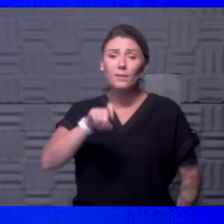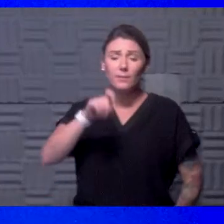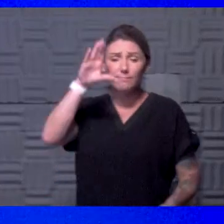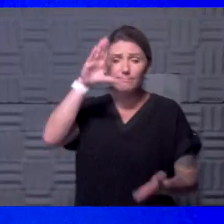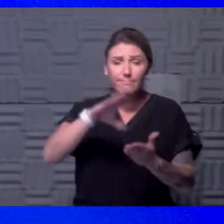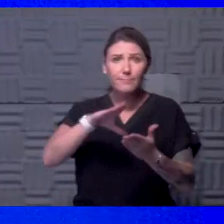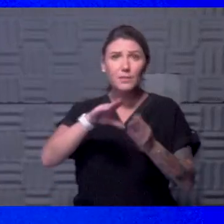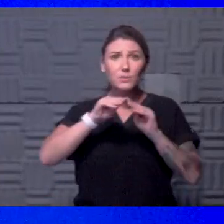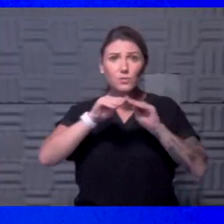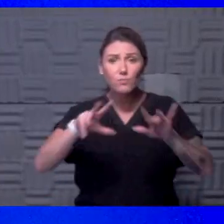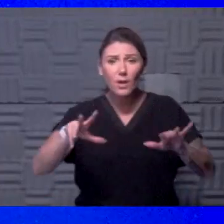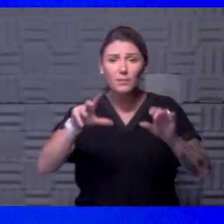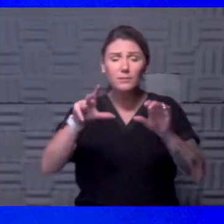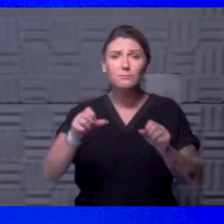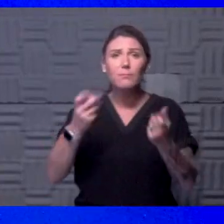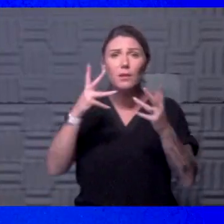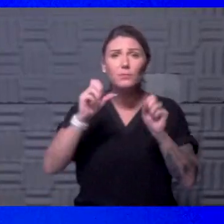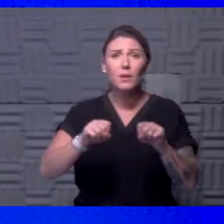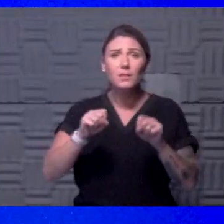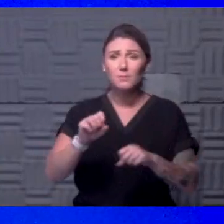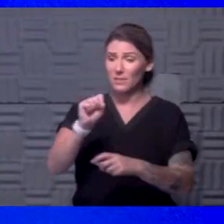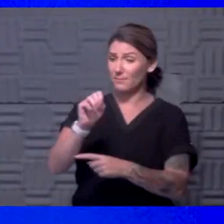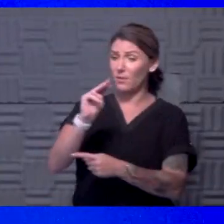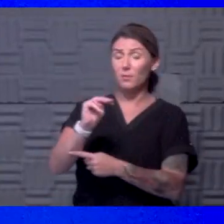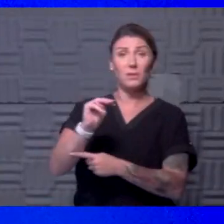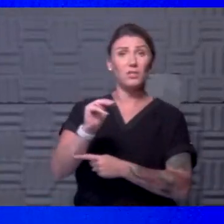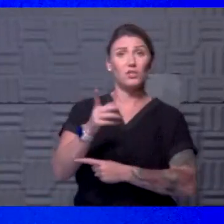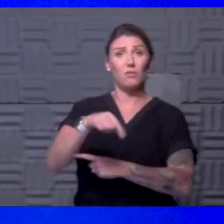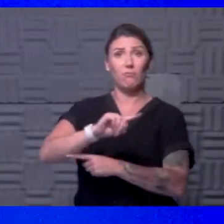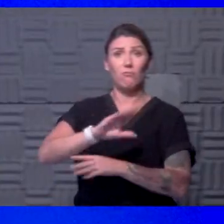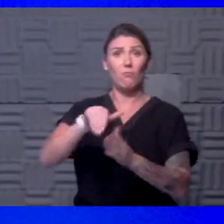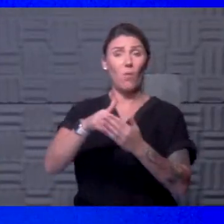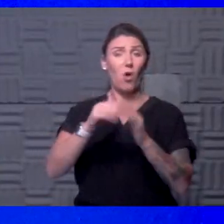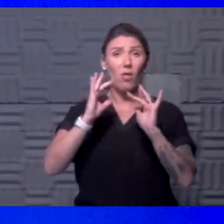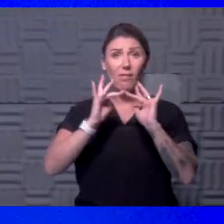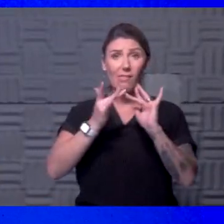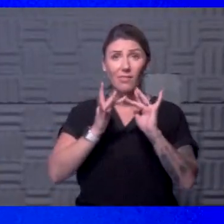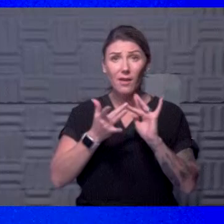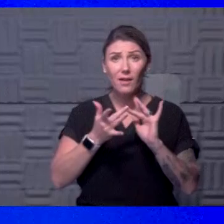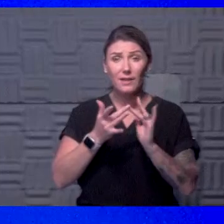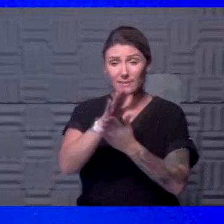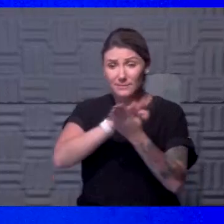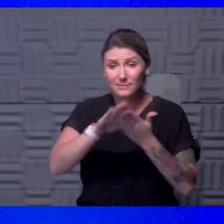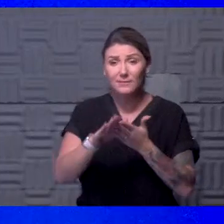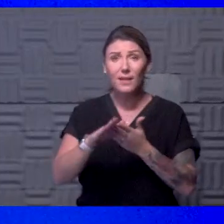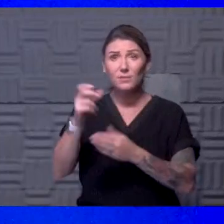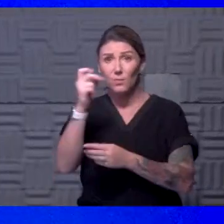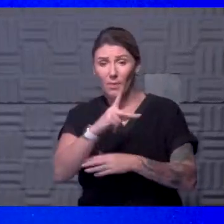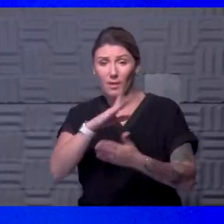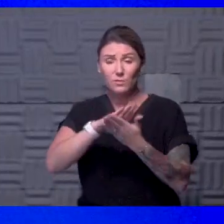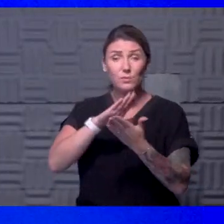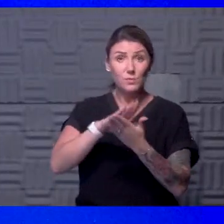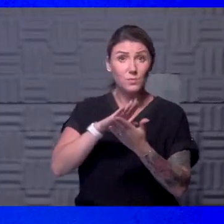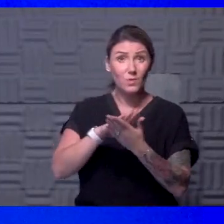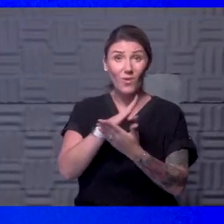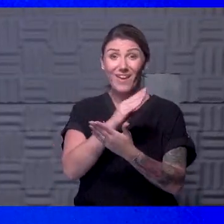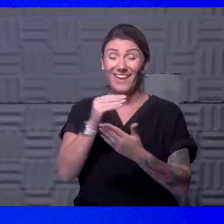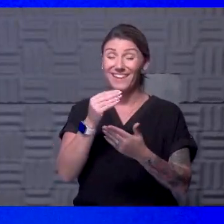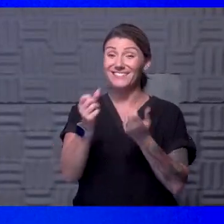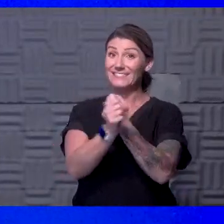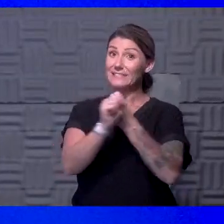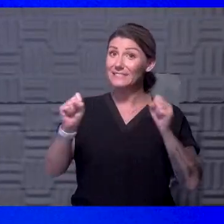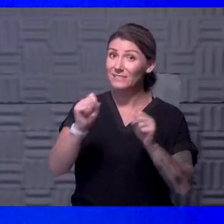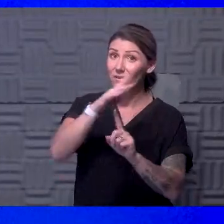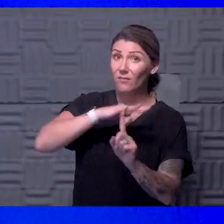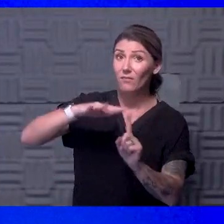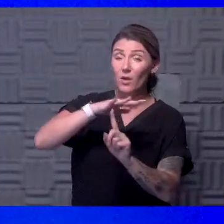the spread of this as much as possible. We've already seen Shawnee Mission School District now go to all online. It is nice to get our kids back into school in the safe environment,